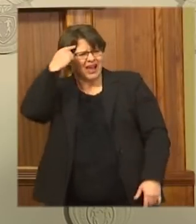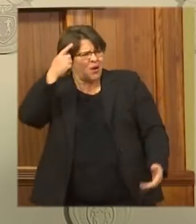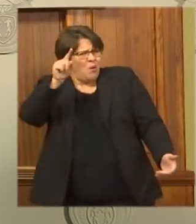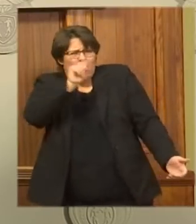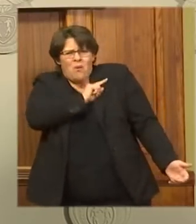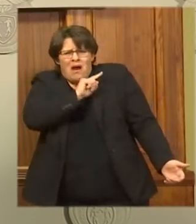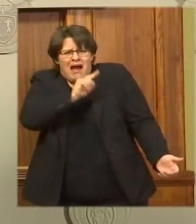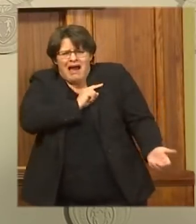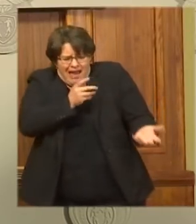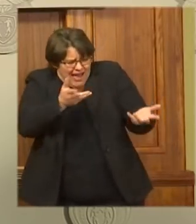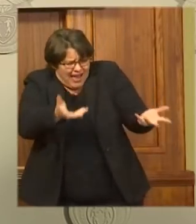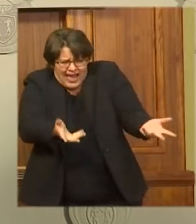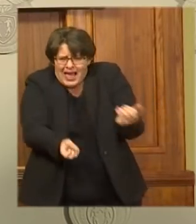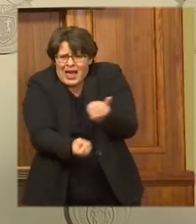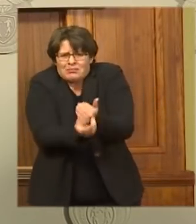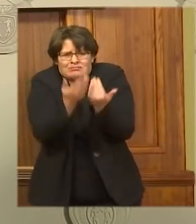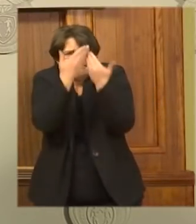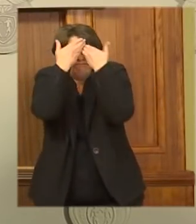comprehension.